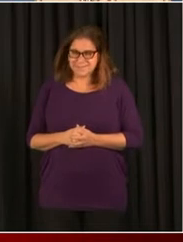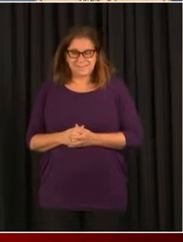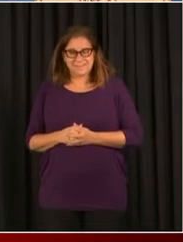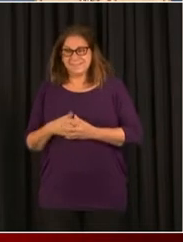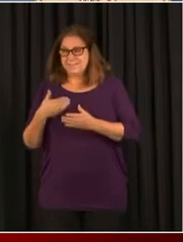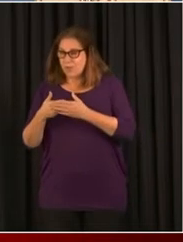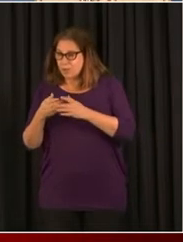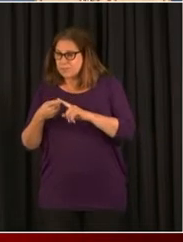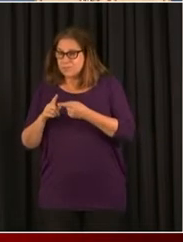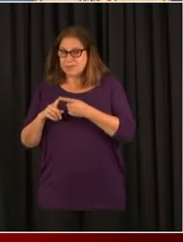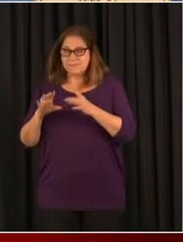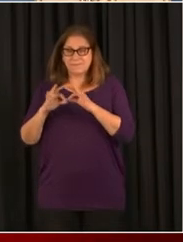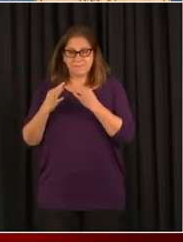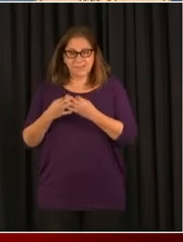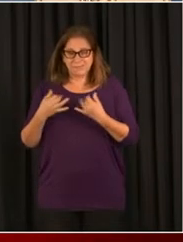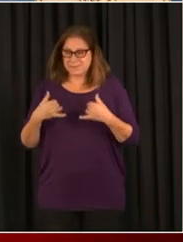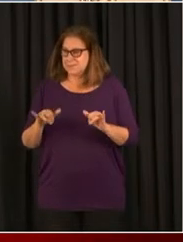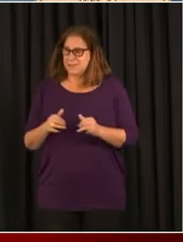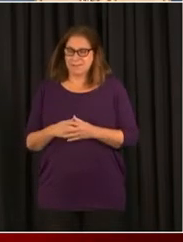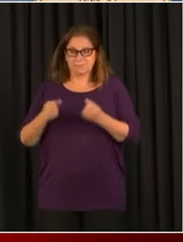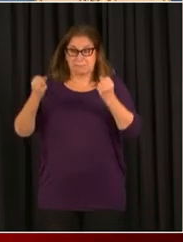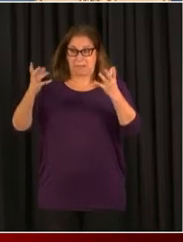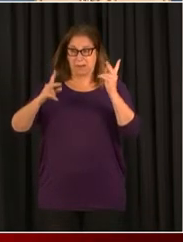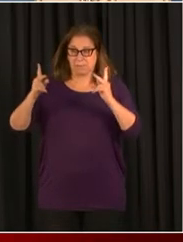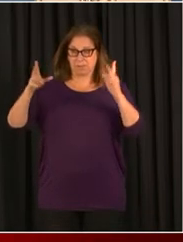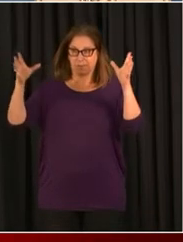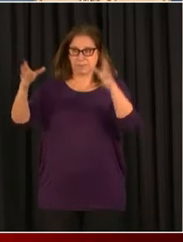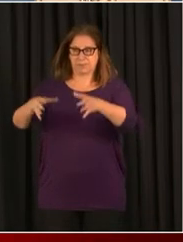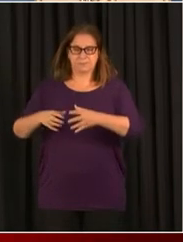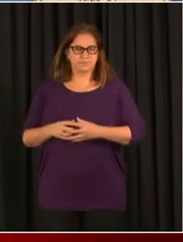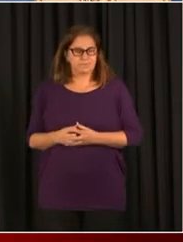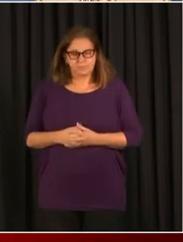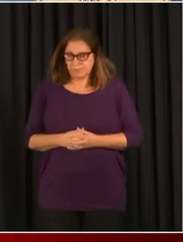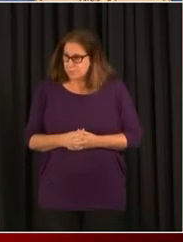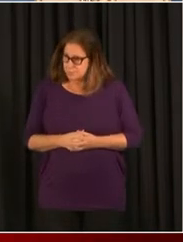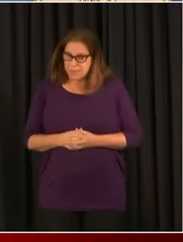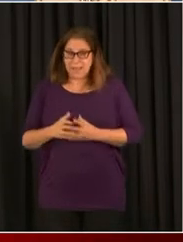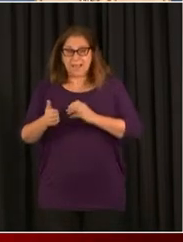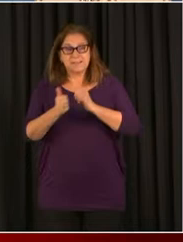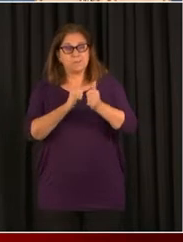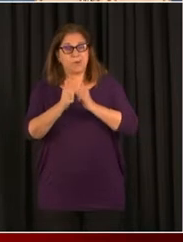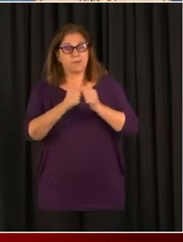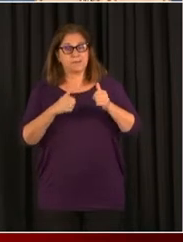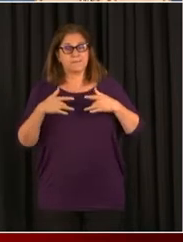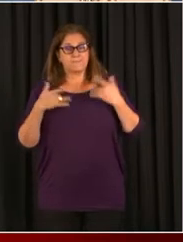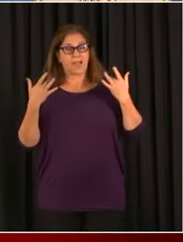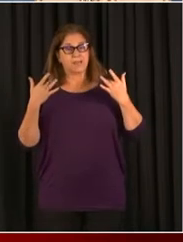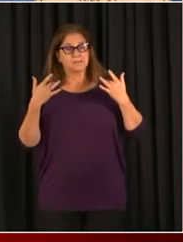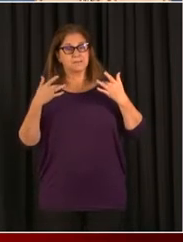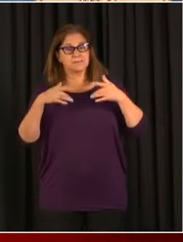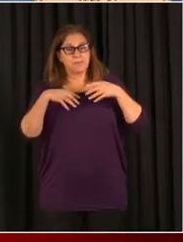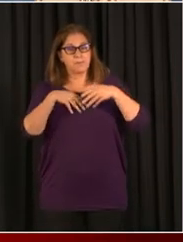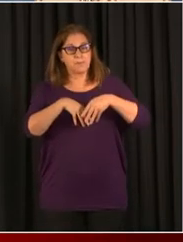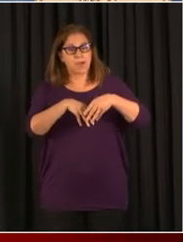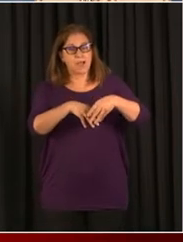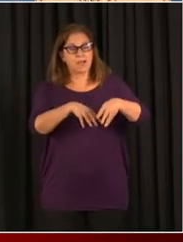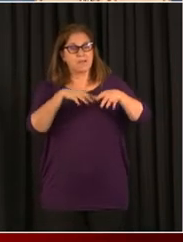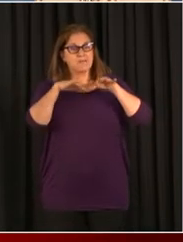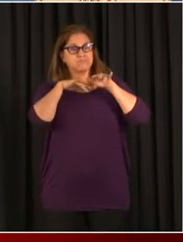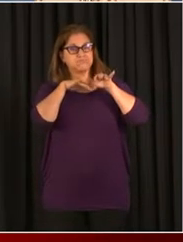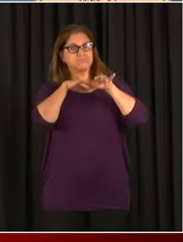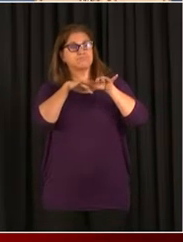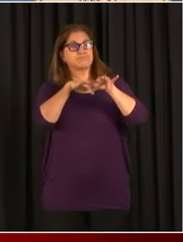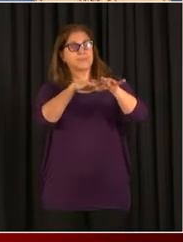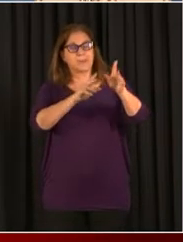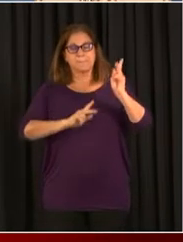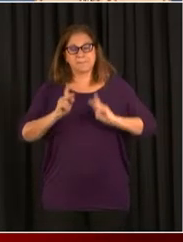attending sporting events or parades and in-person shopping with crowds. Here are some examples of